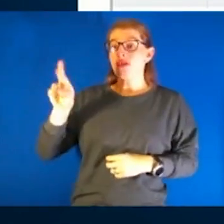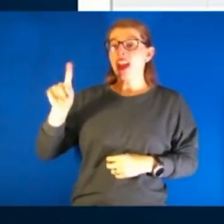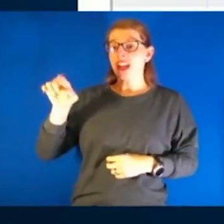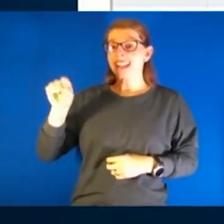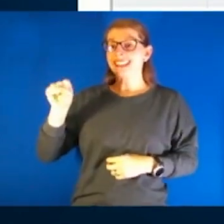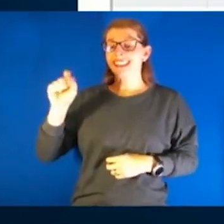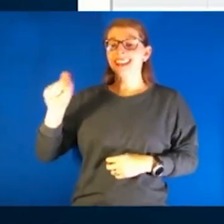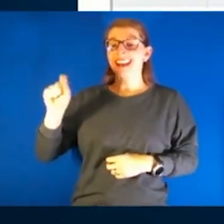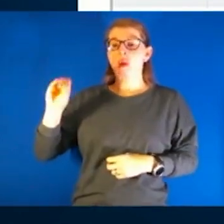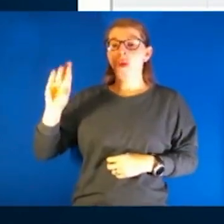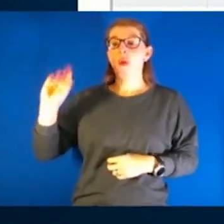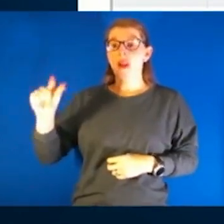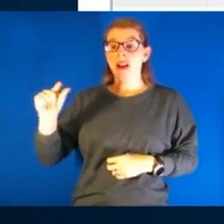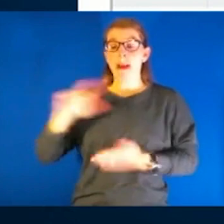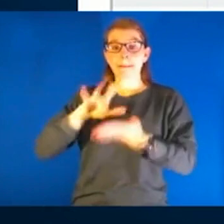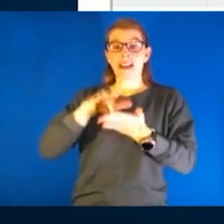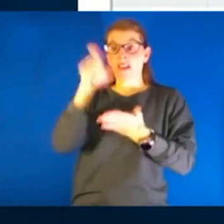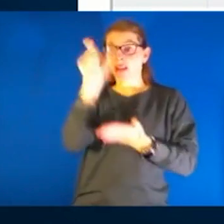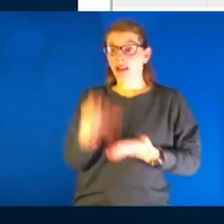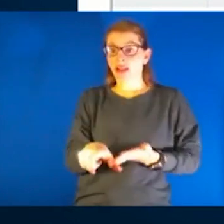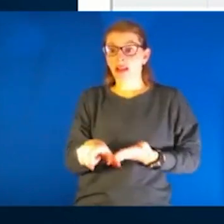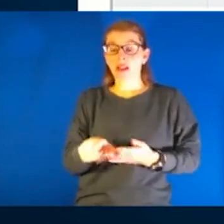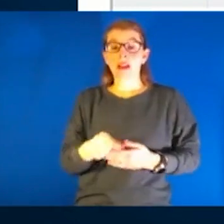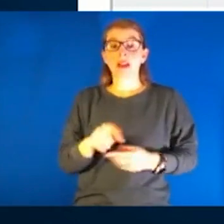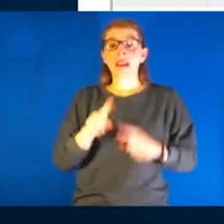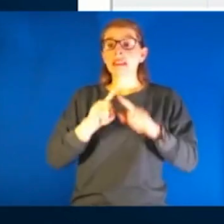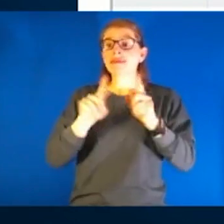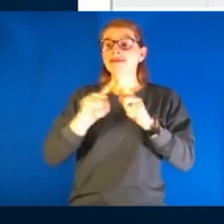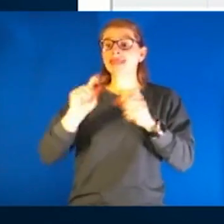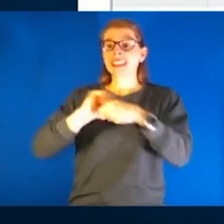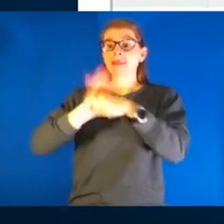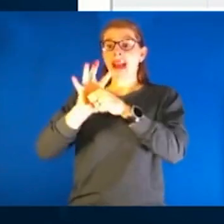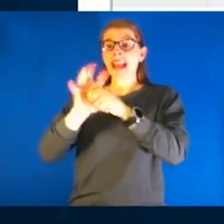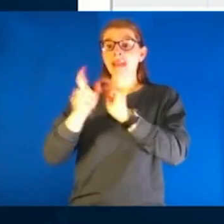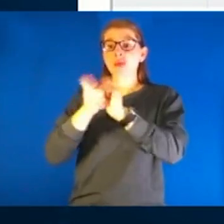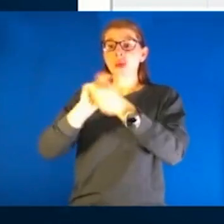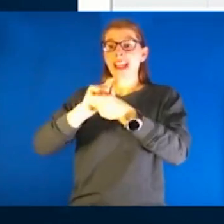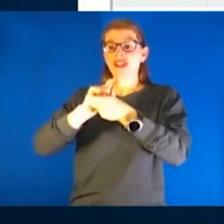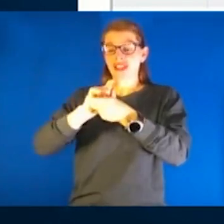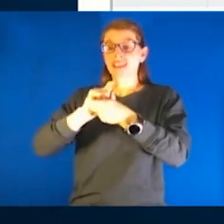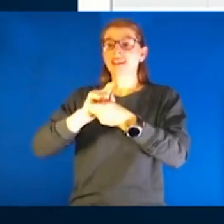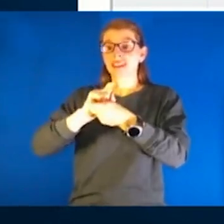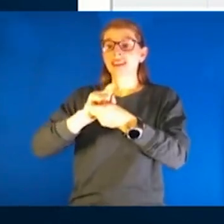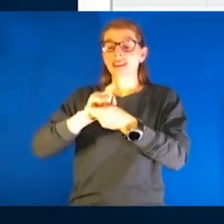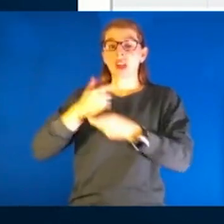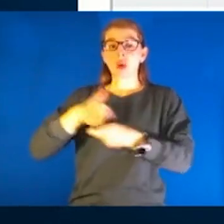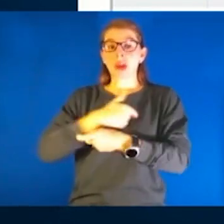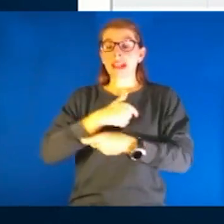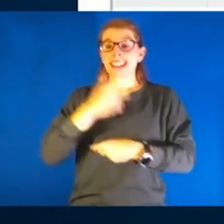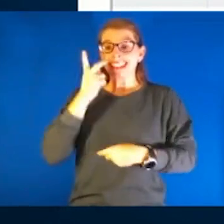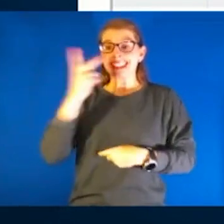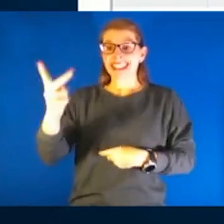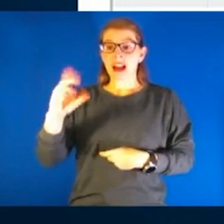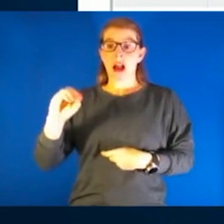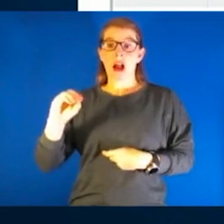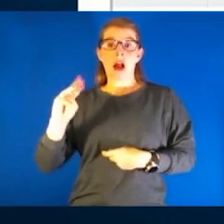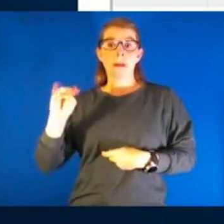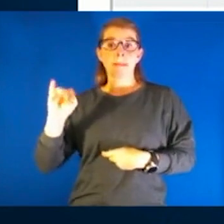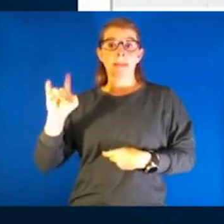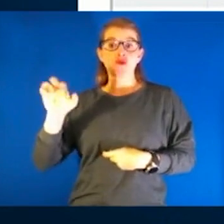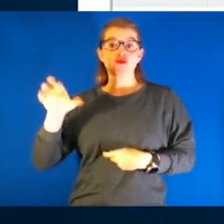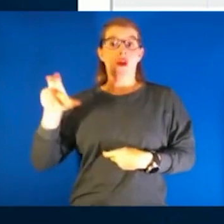column tends to be all of those other spike mutations that we see in Omicron. So there still are